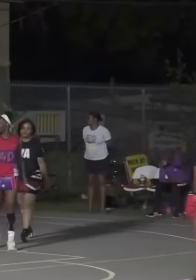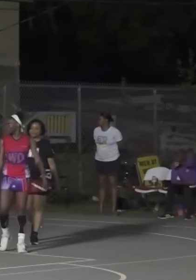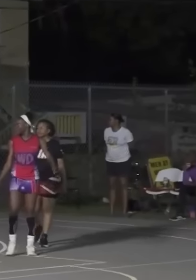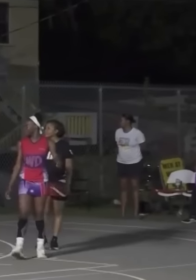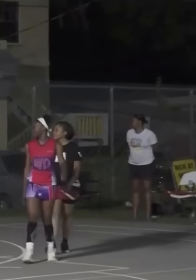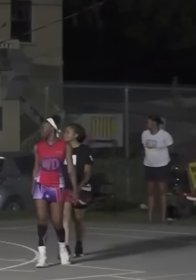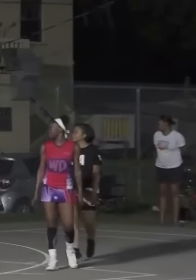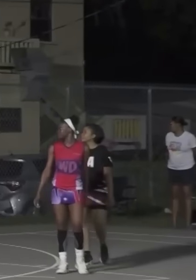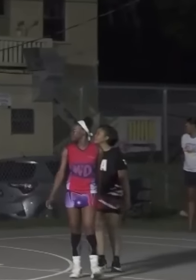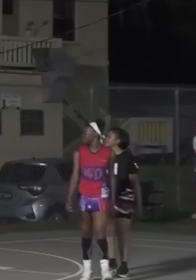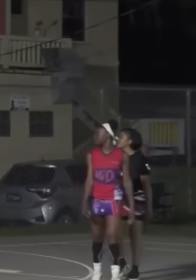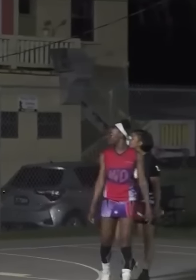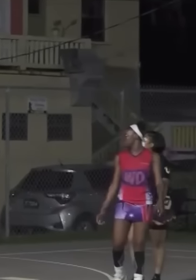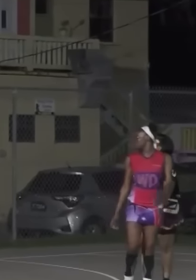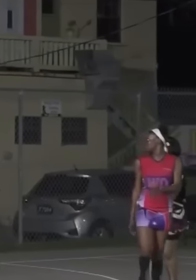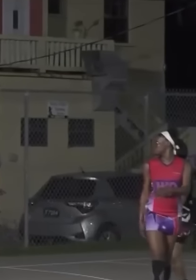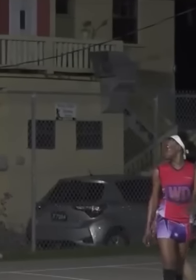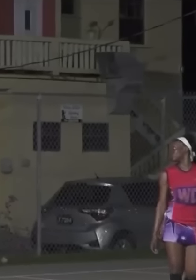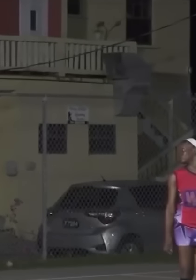go on to win at